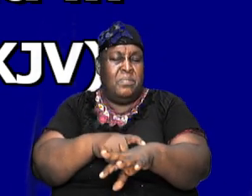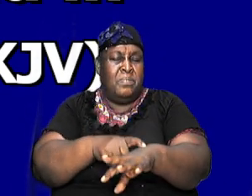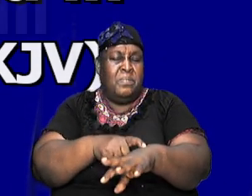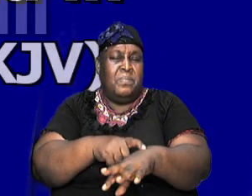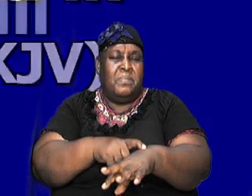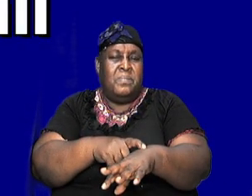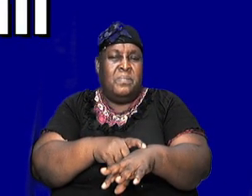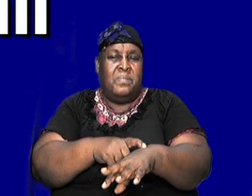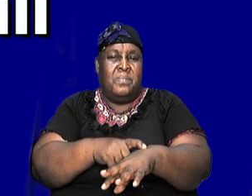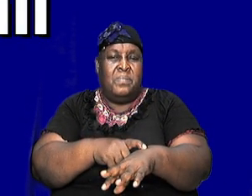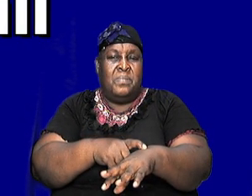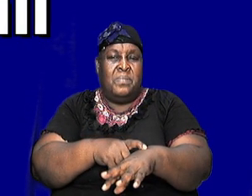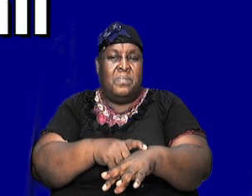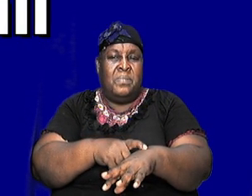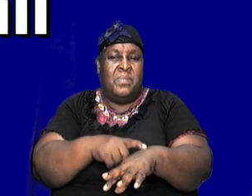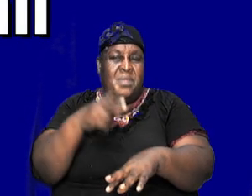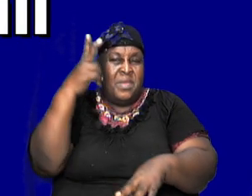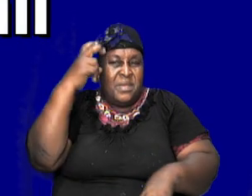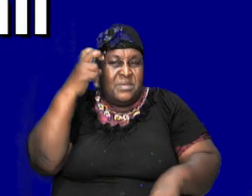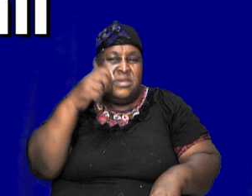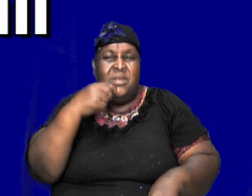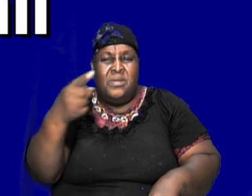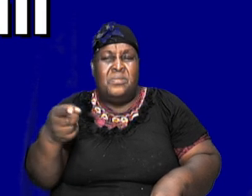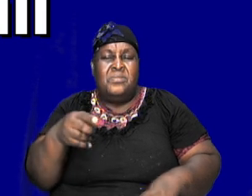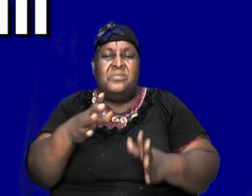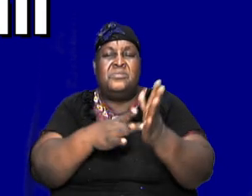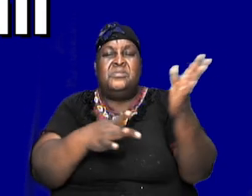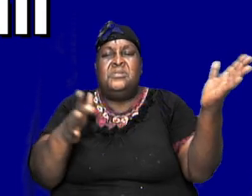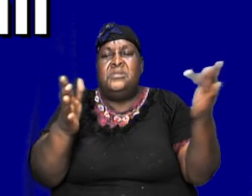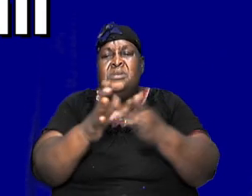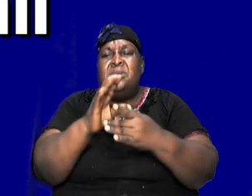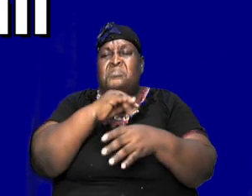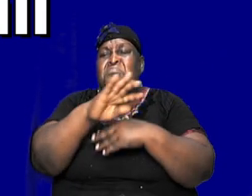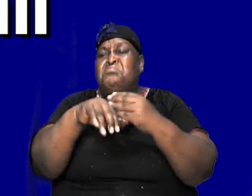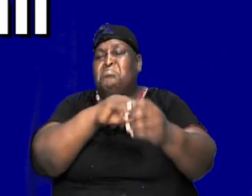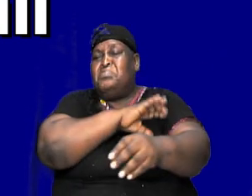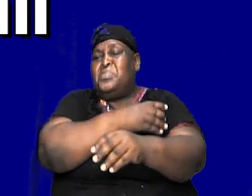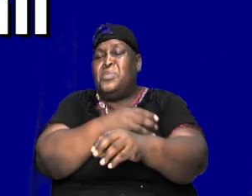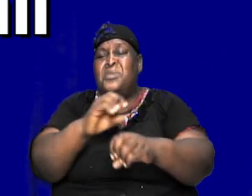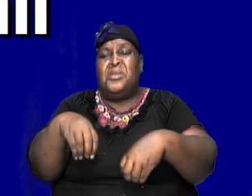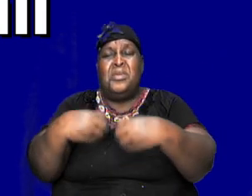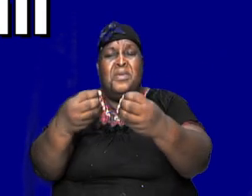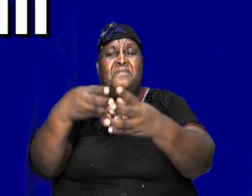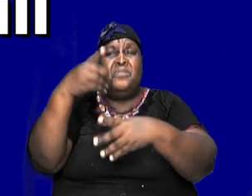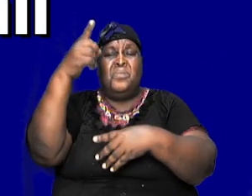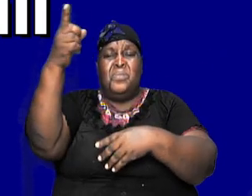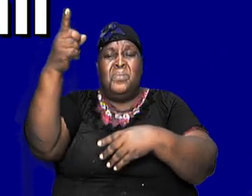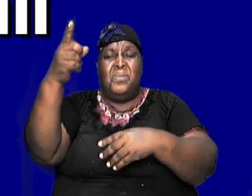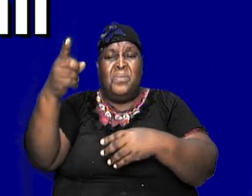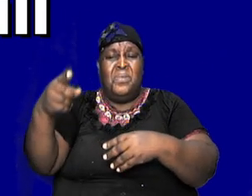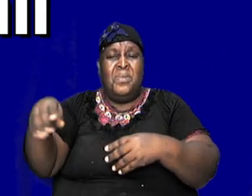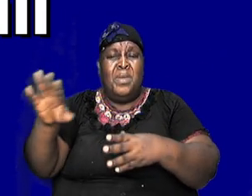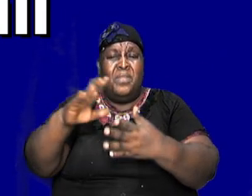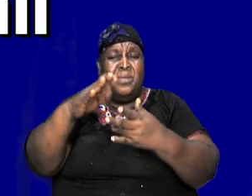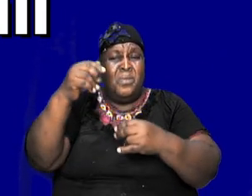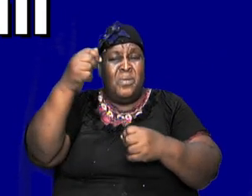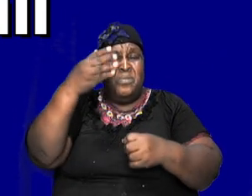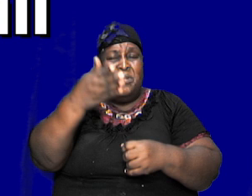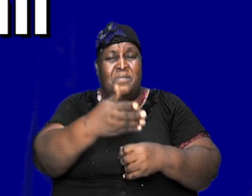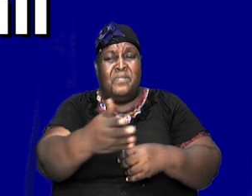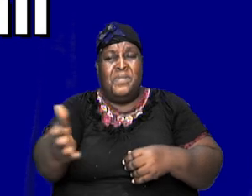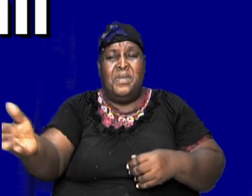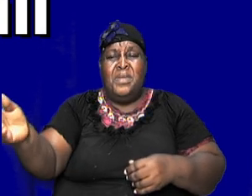time. And the devil said unto him, "All this power will I give thee, and the glory of